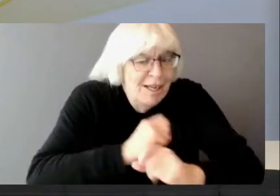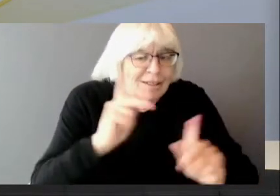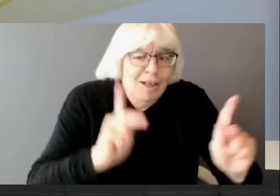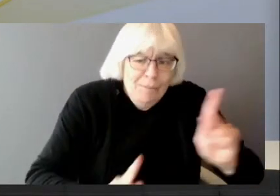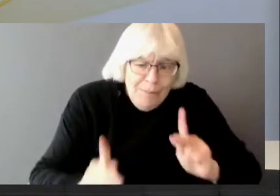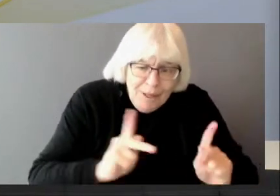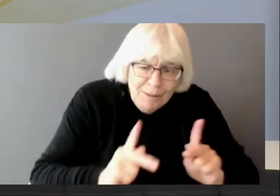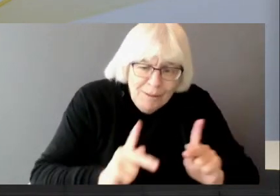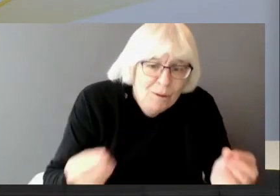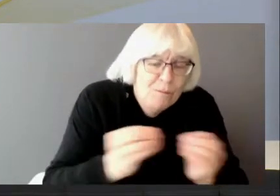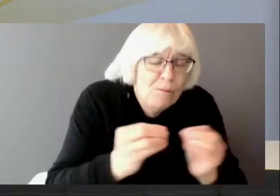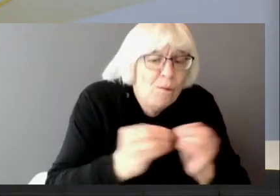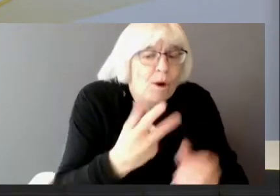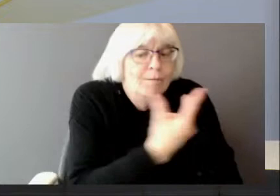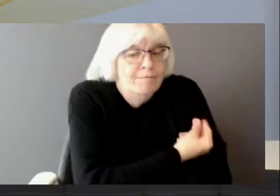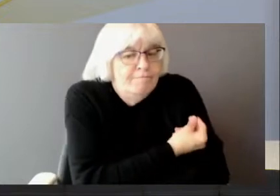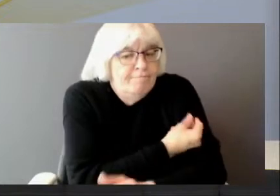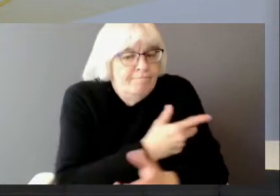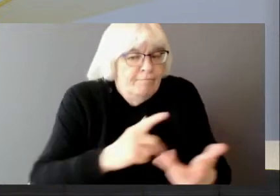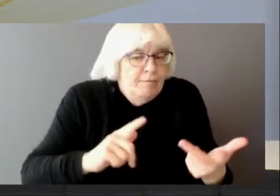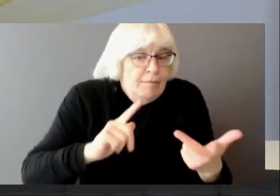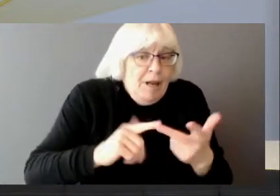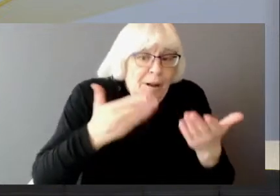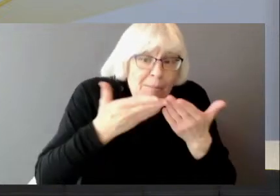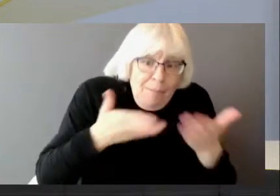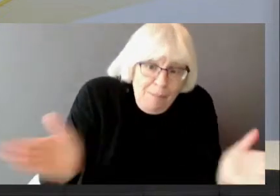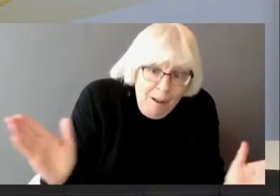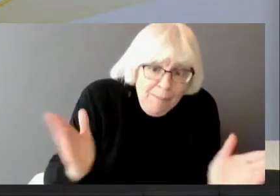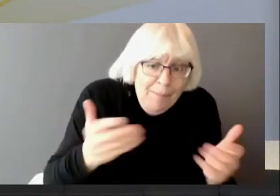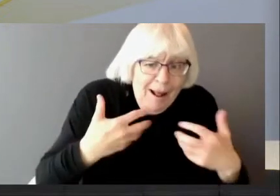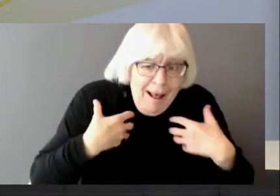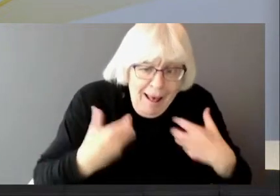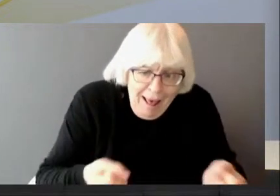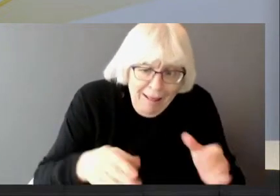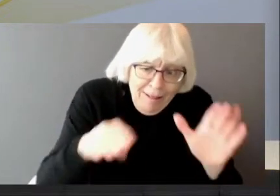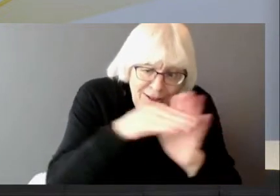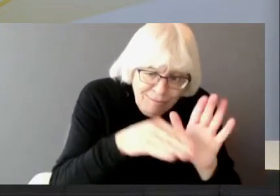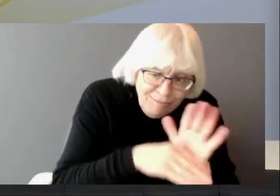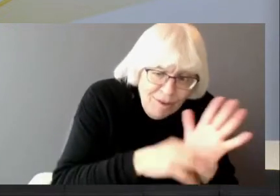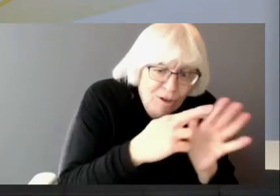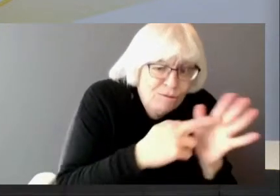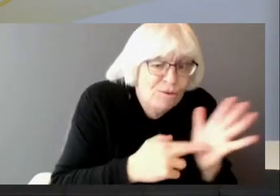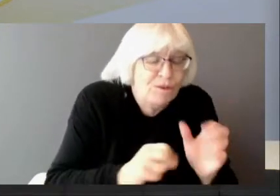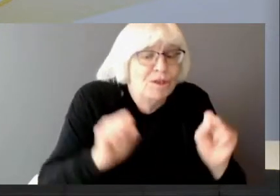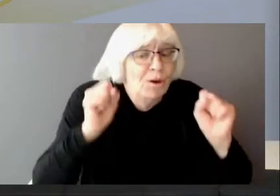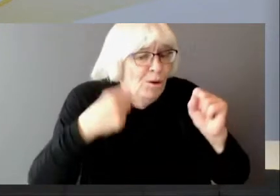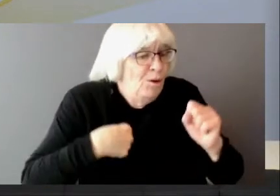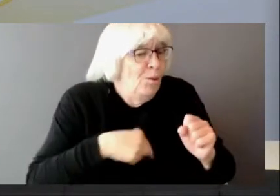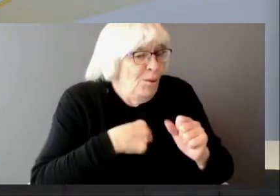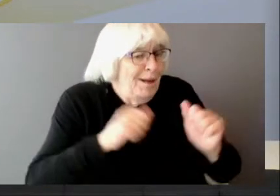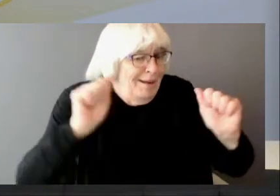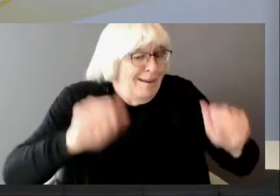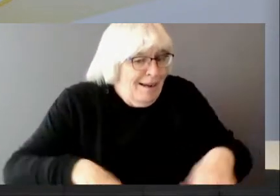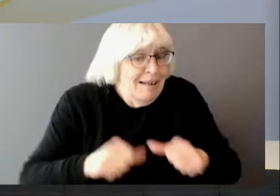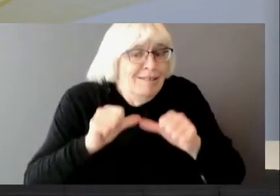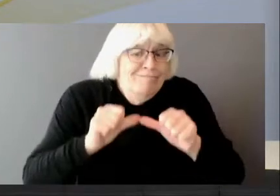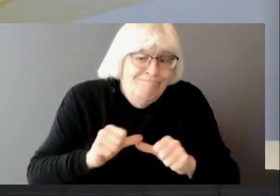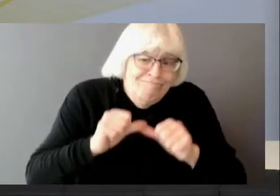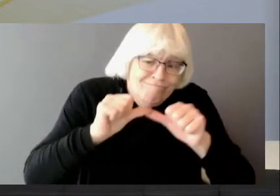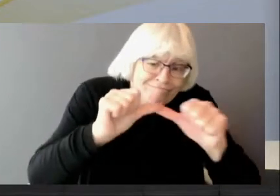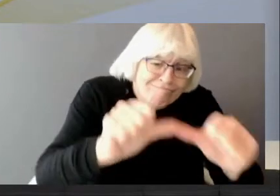health measures as soon as we can. So as we continue our journey along this road